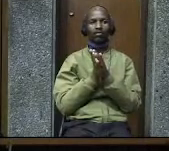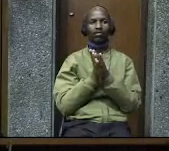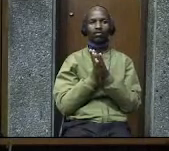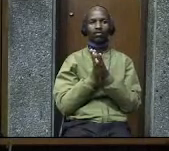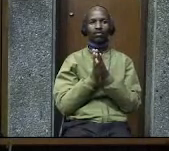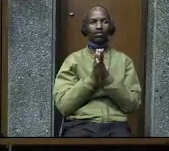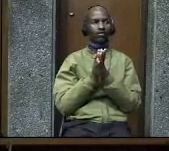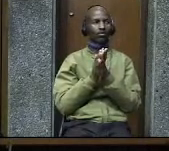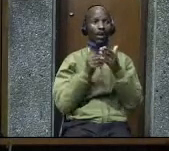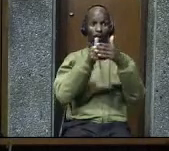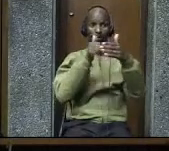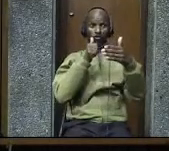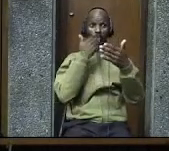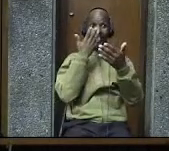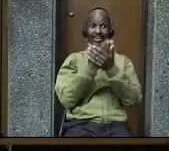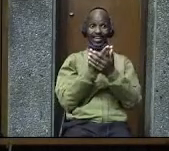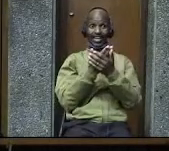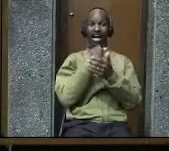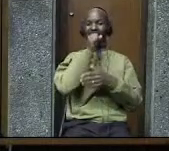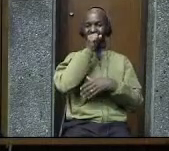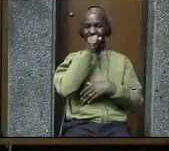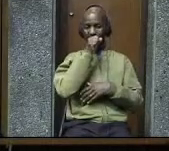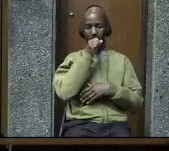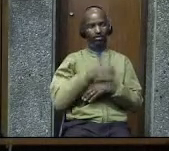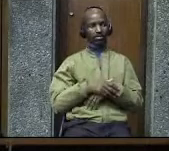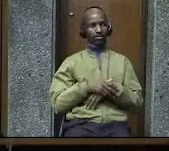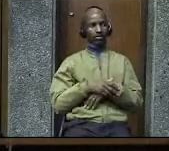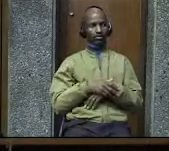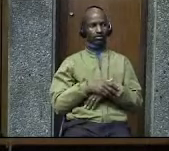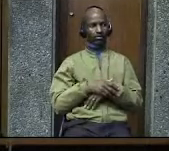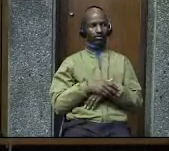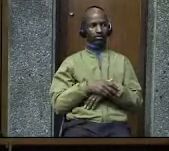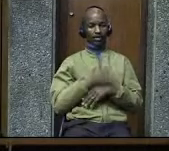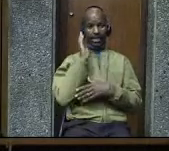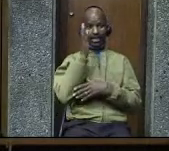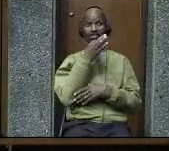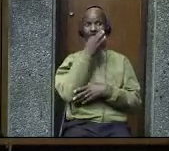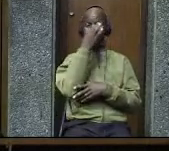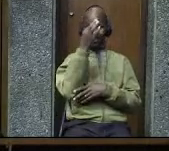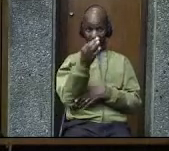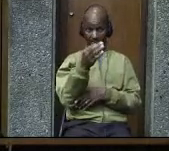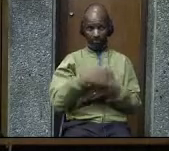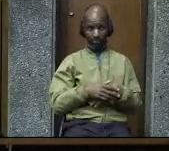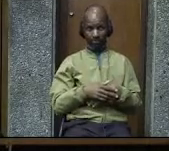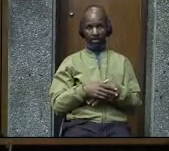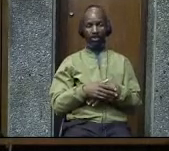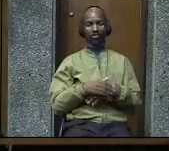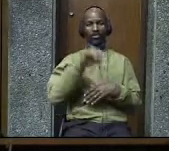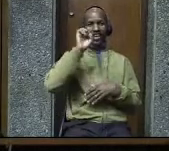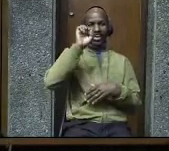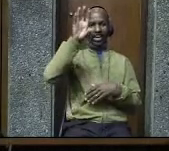Before that, can the sound system address what they are saying in terms of the echo?